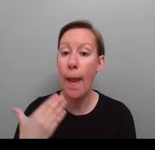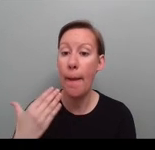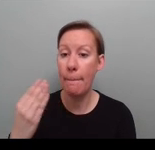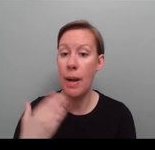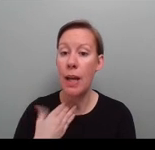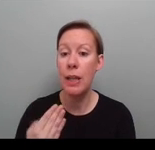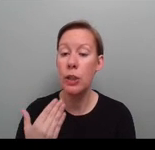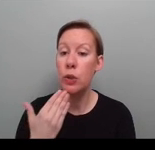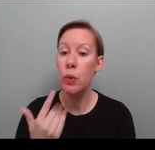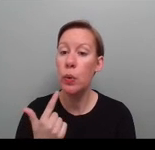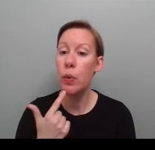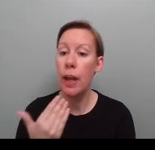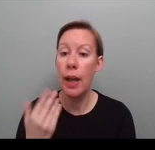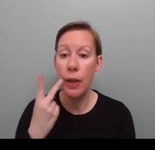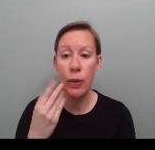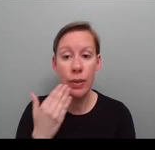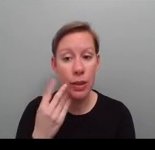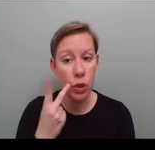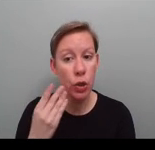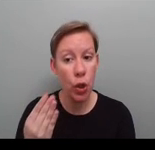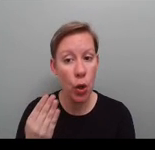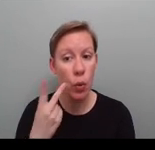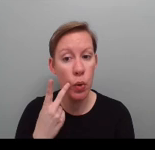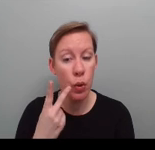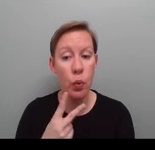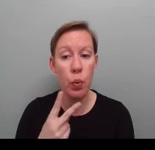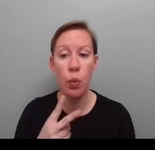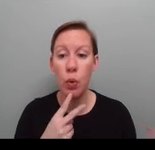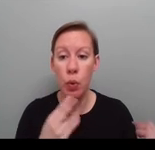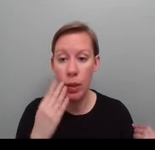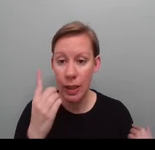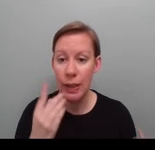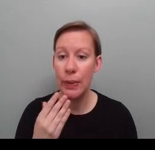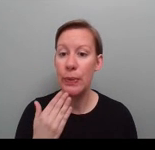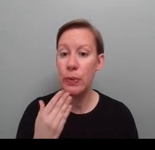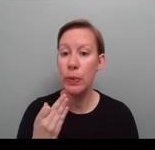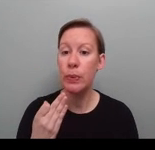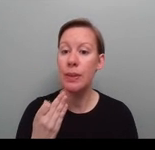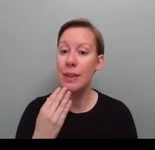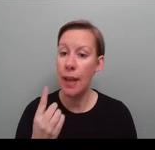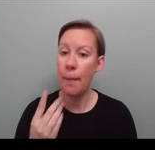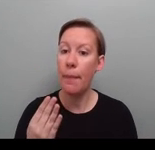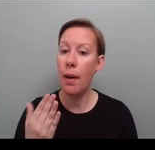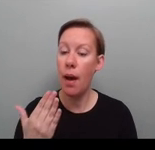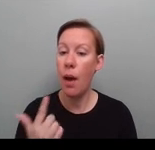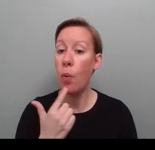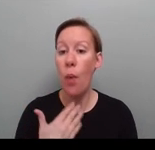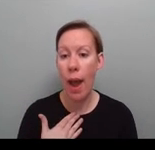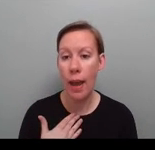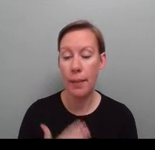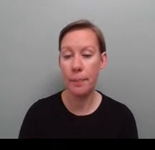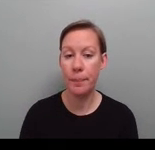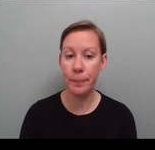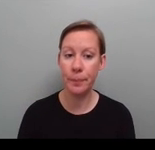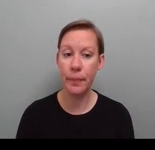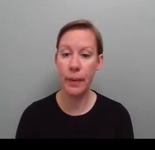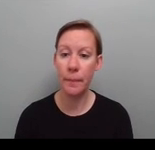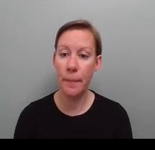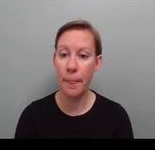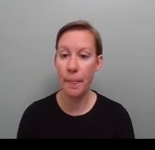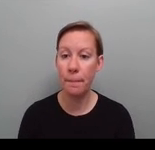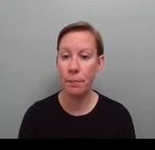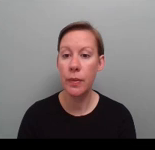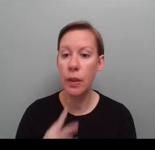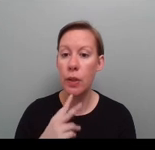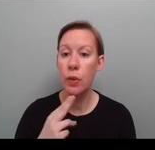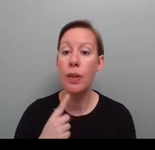to let your teacher know that you had to step away, whether it's because you needed to use the restroom or if, let's say, your parents need to use your computer really